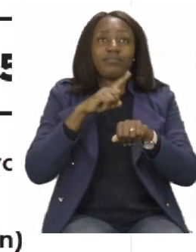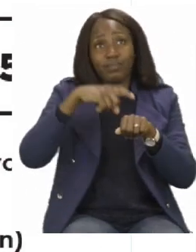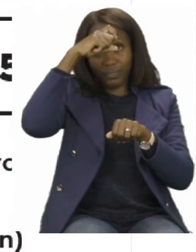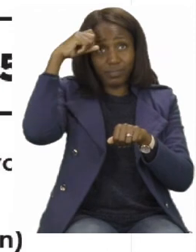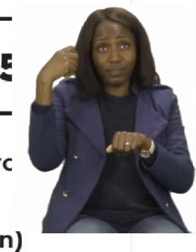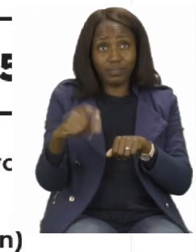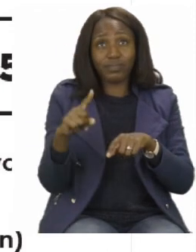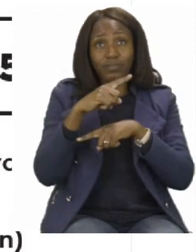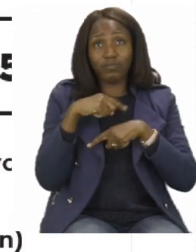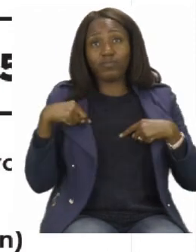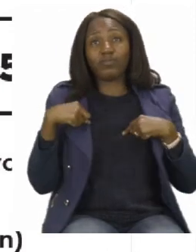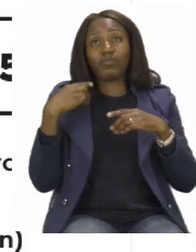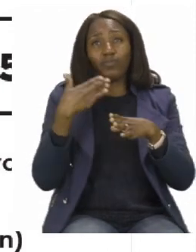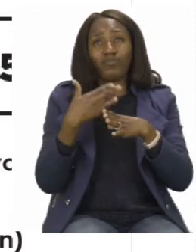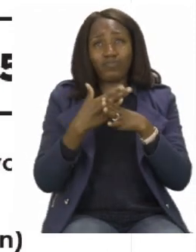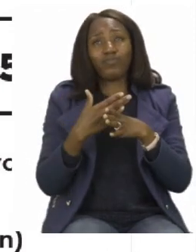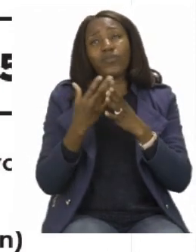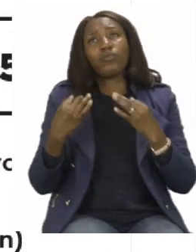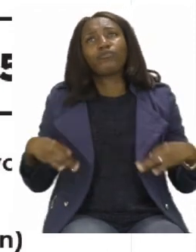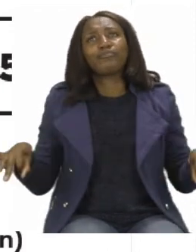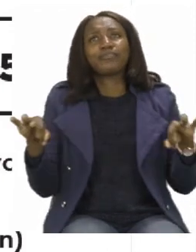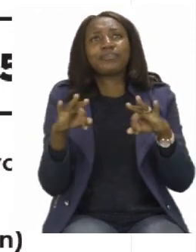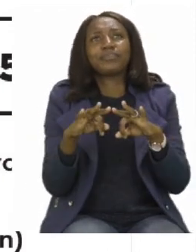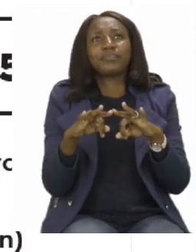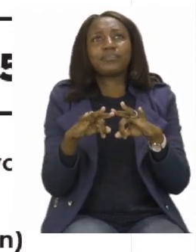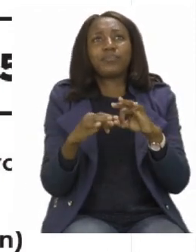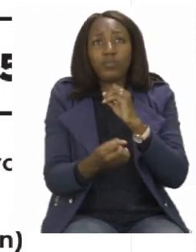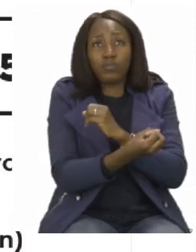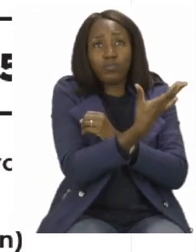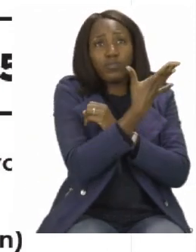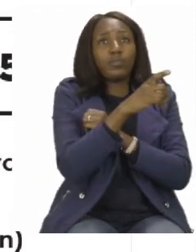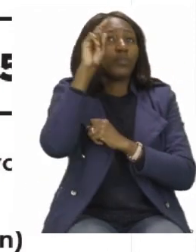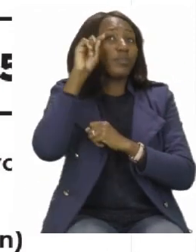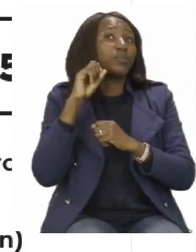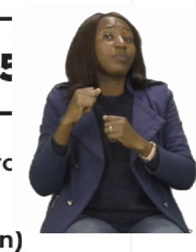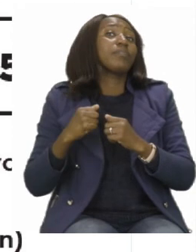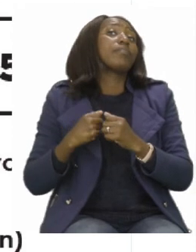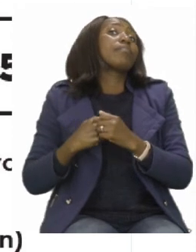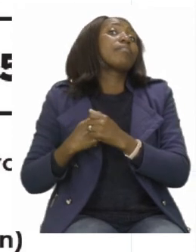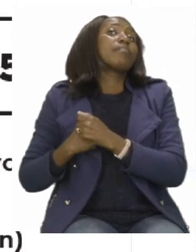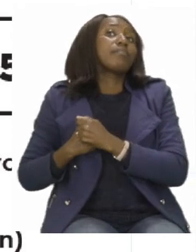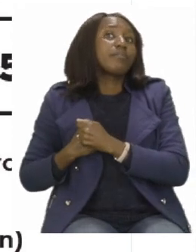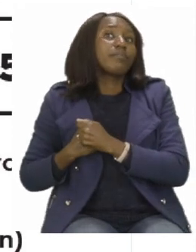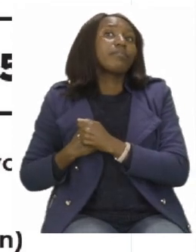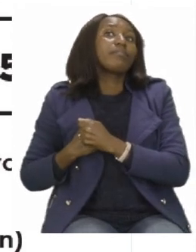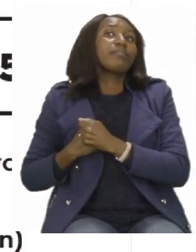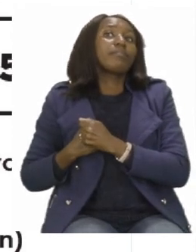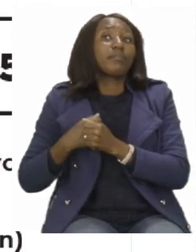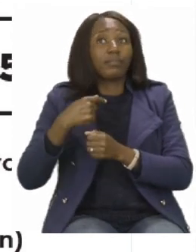Every summer, we worked on the farm. In the morning, my grandfather and